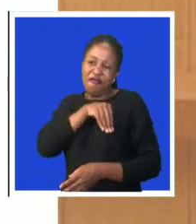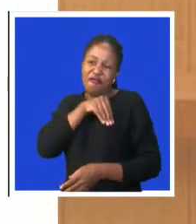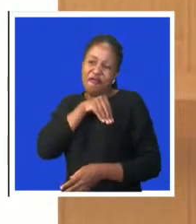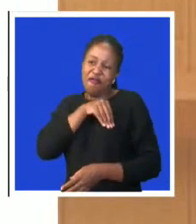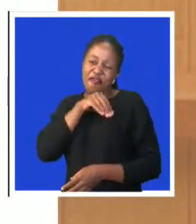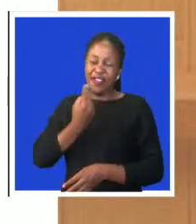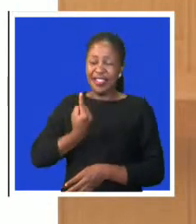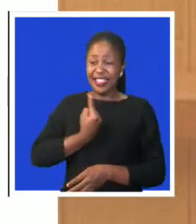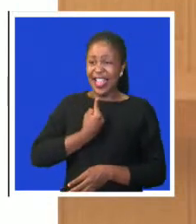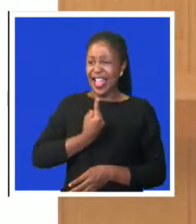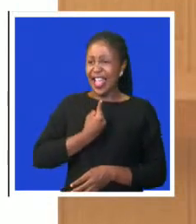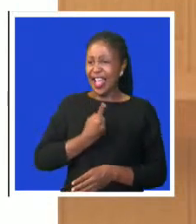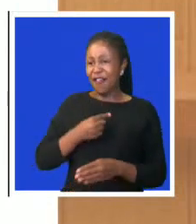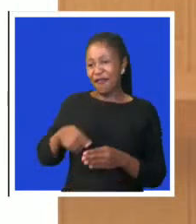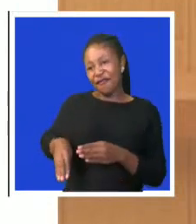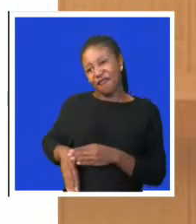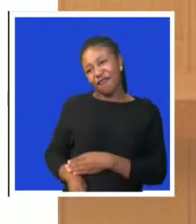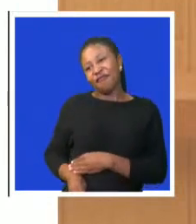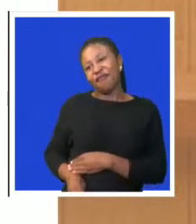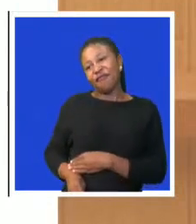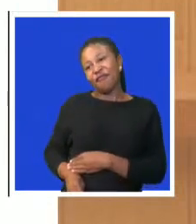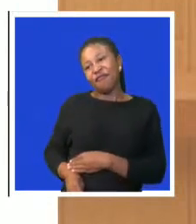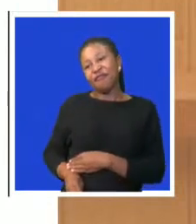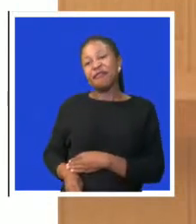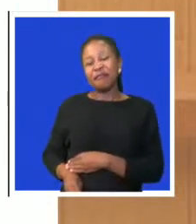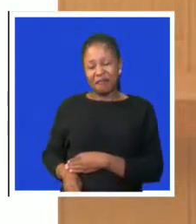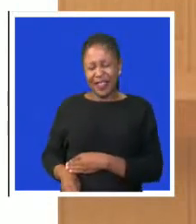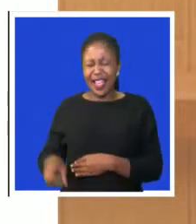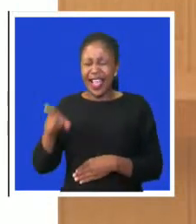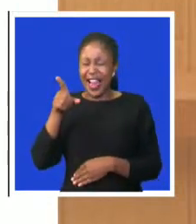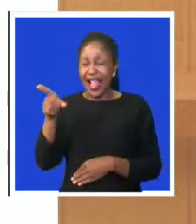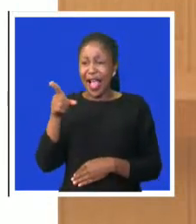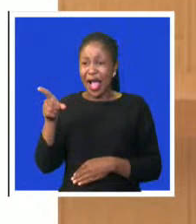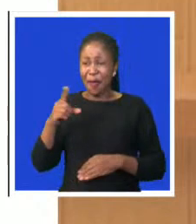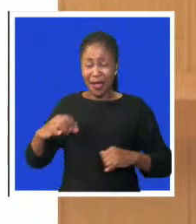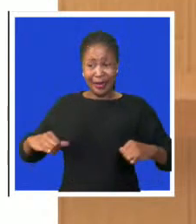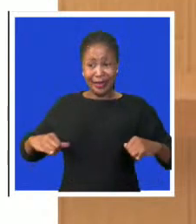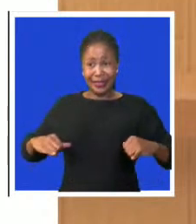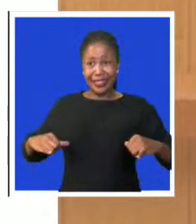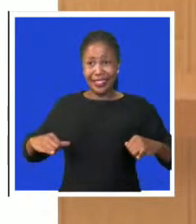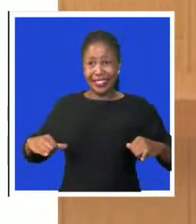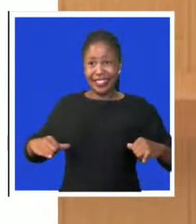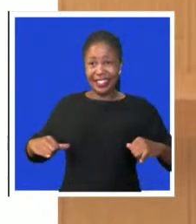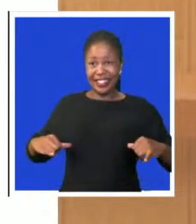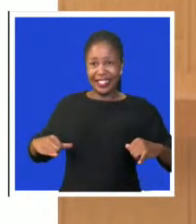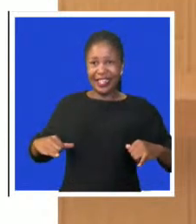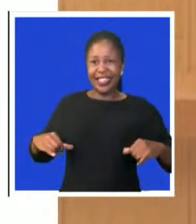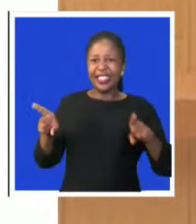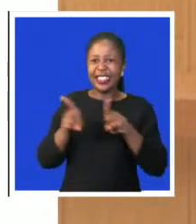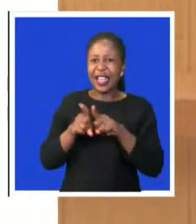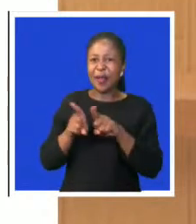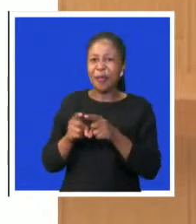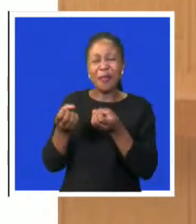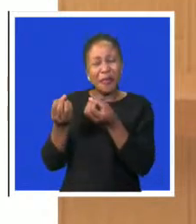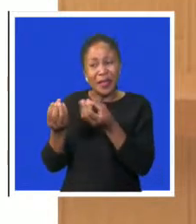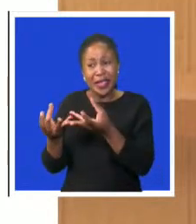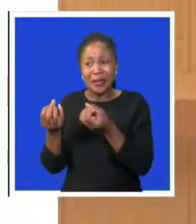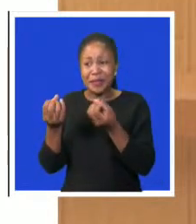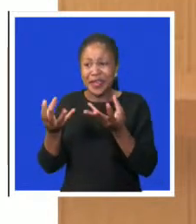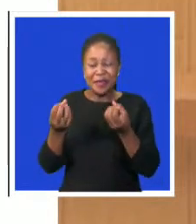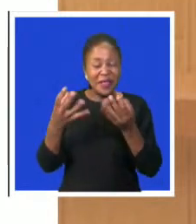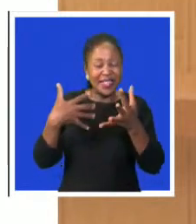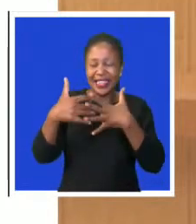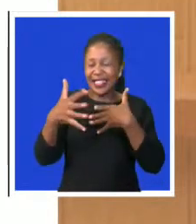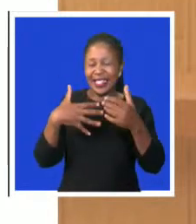earning more money or becoming wealthy and owning property. Again, dear